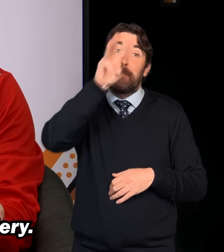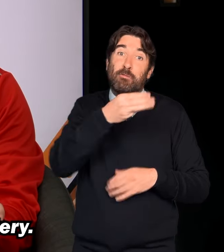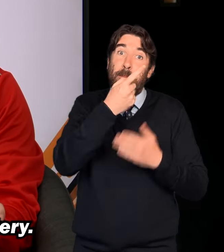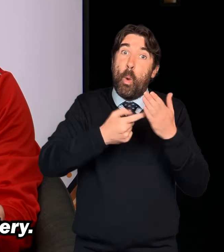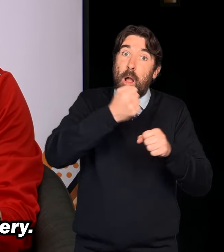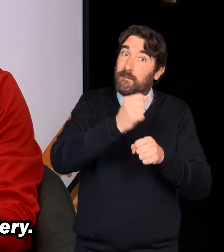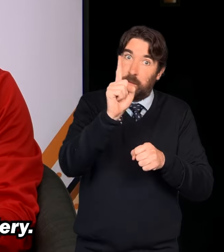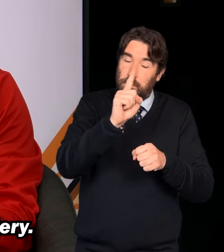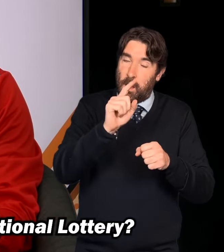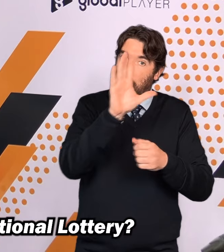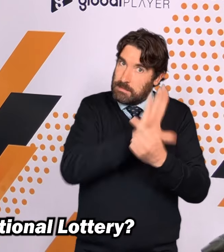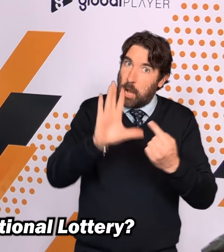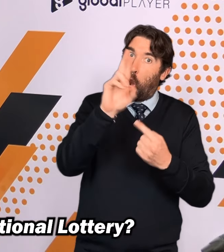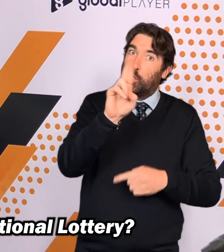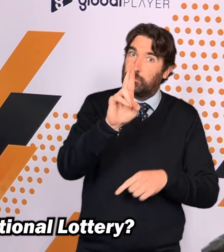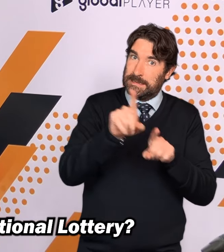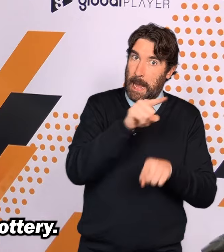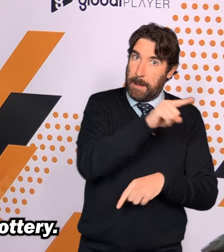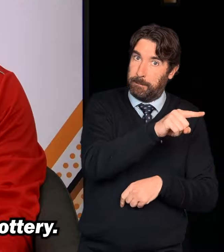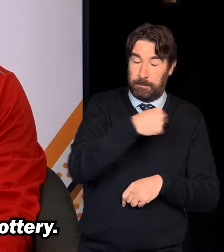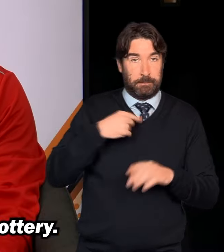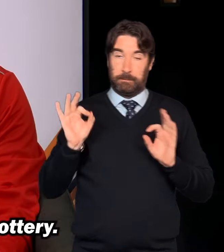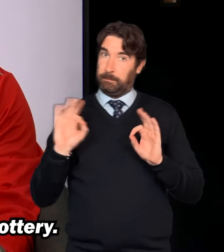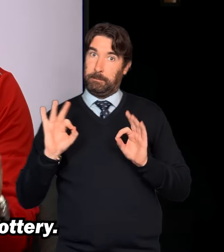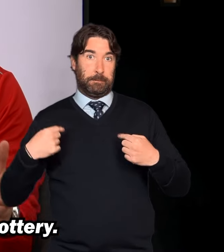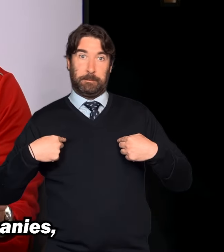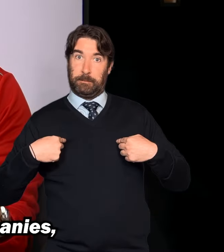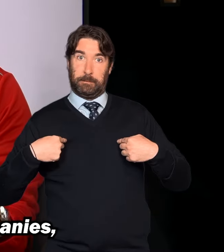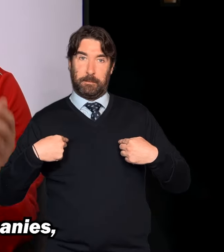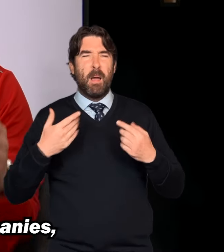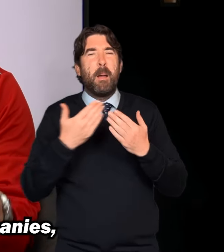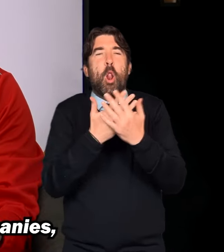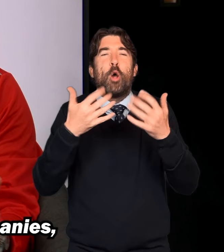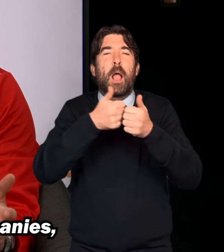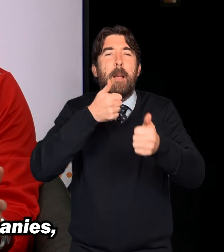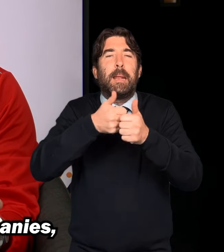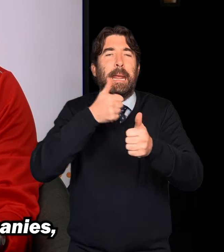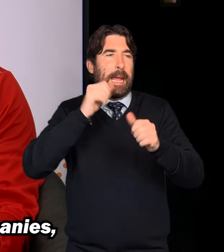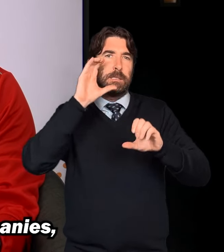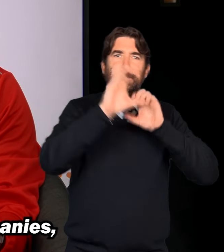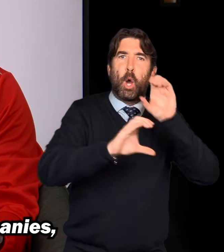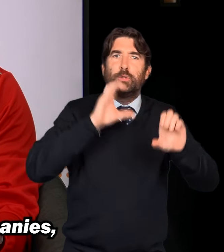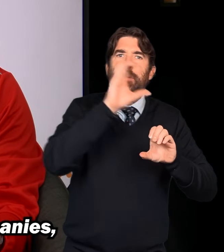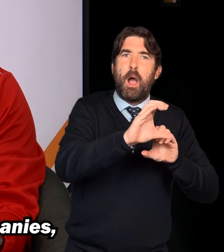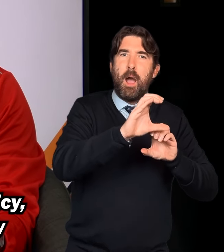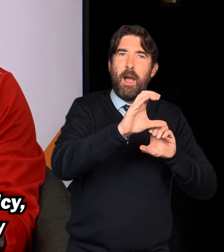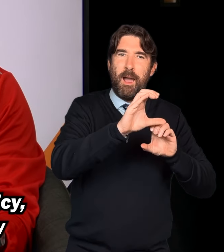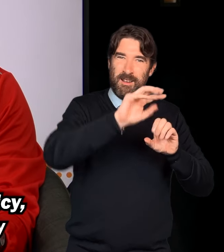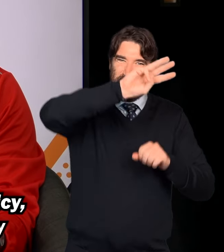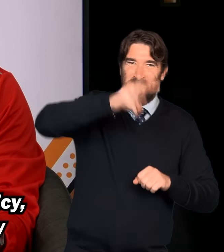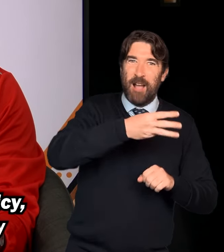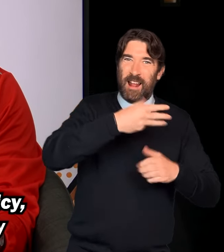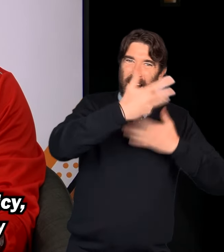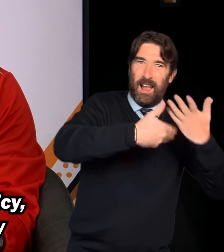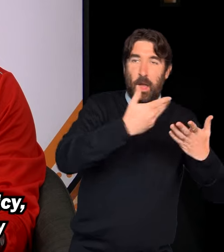also the National Lottery. Do you not get anything from the National Lottery? We get nothing from National Lottery, and they say, as well as many other companies, they say